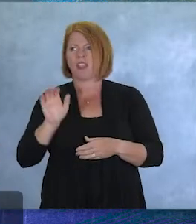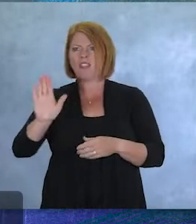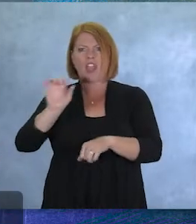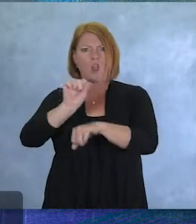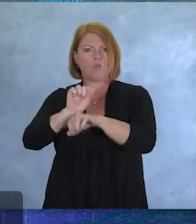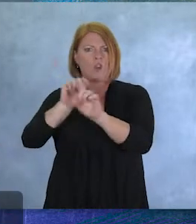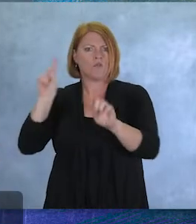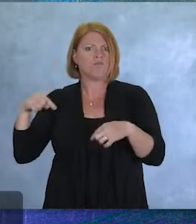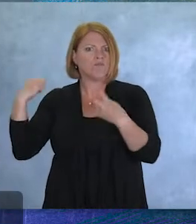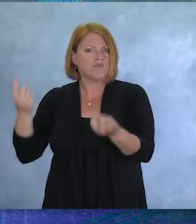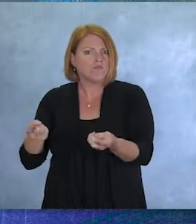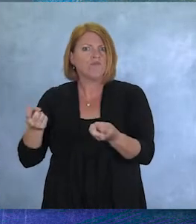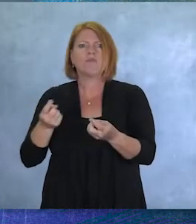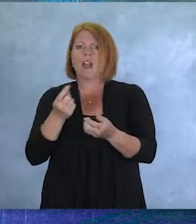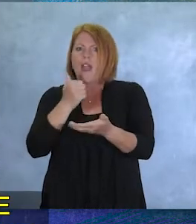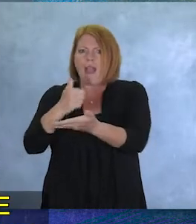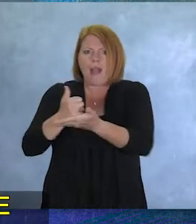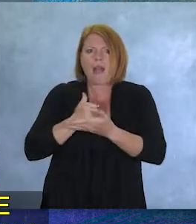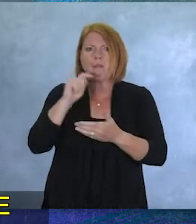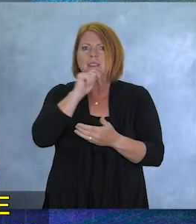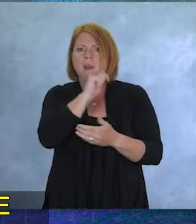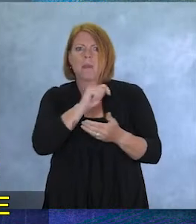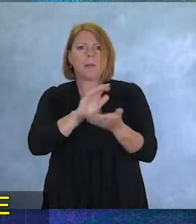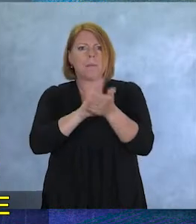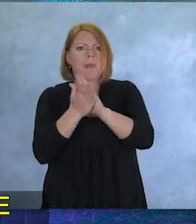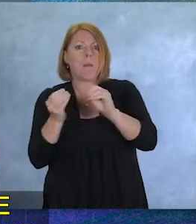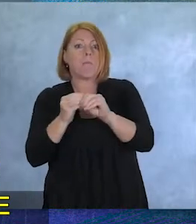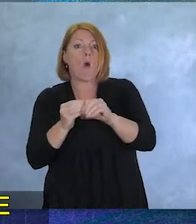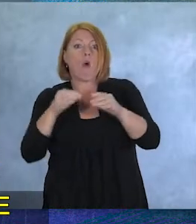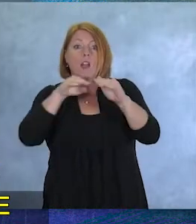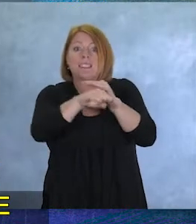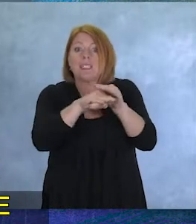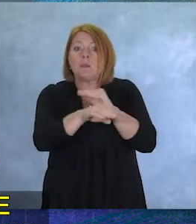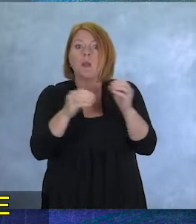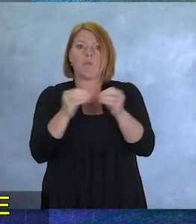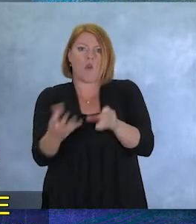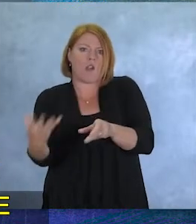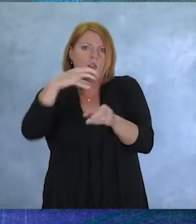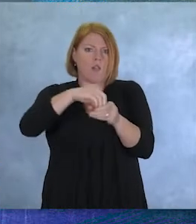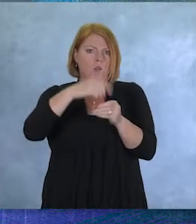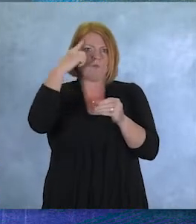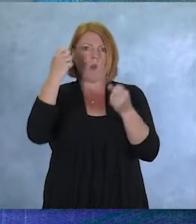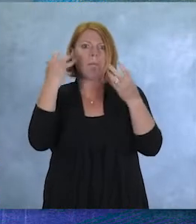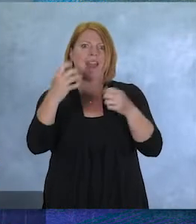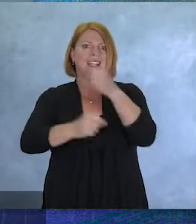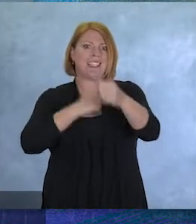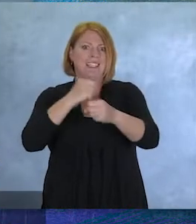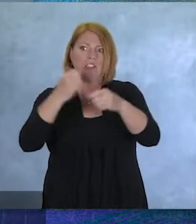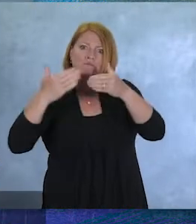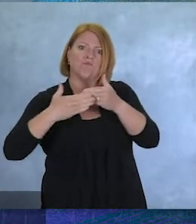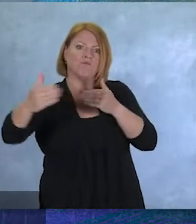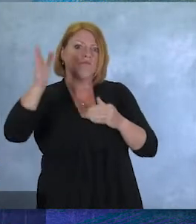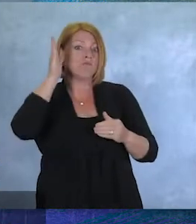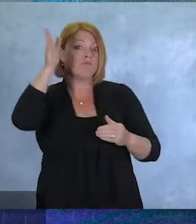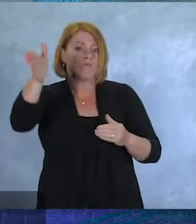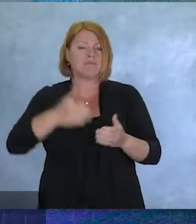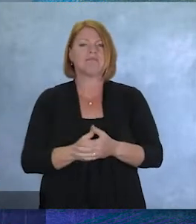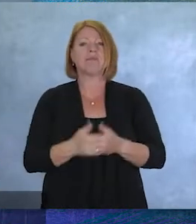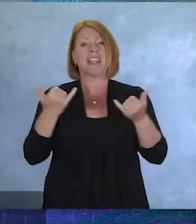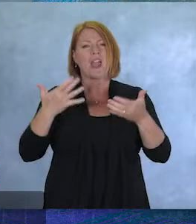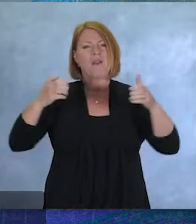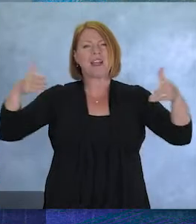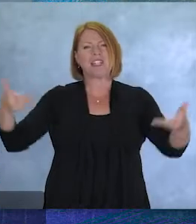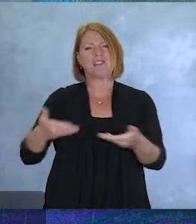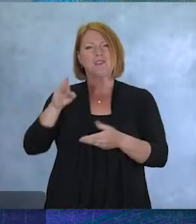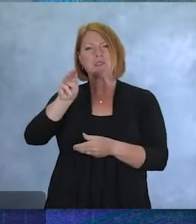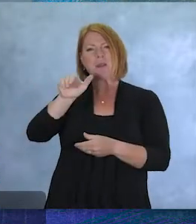and will continue to assist Tempe in becoming more accessible and inclusive for years to come. Now, I'd like to introduce